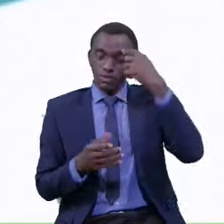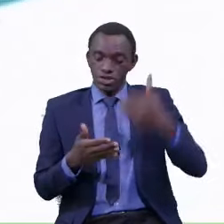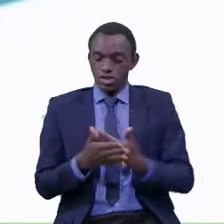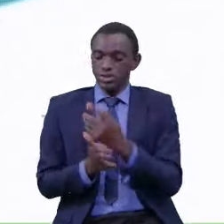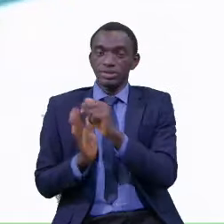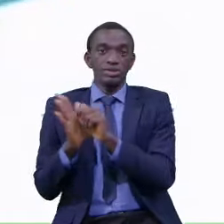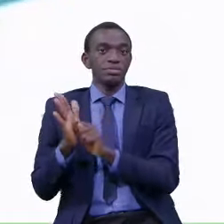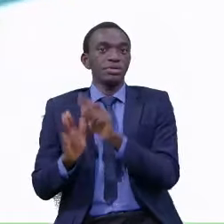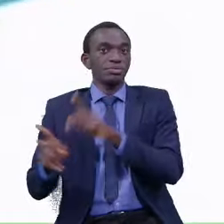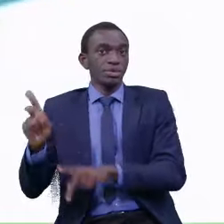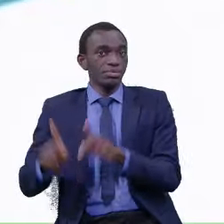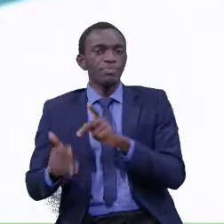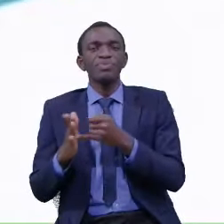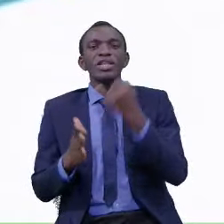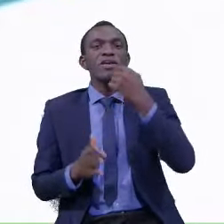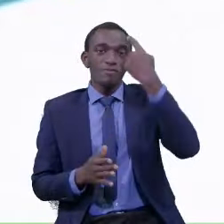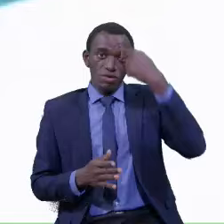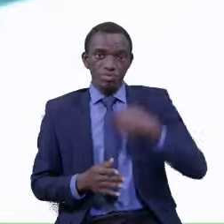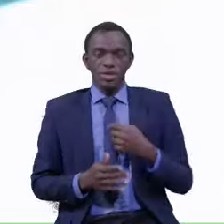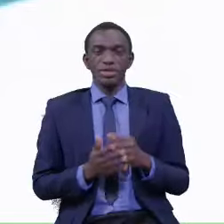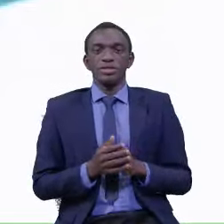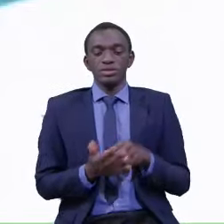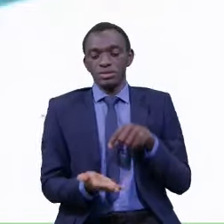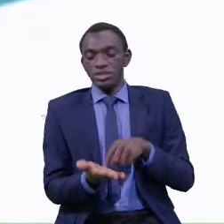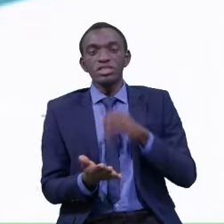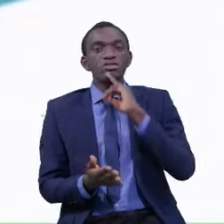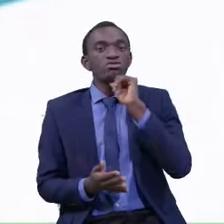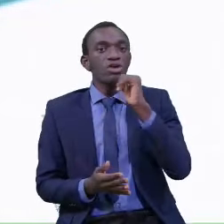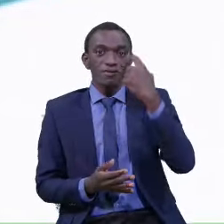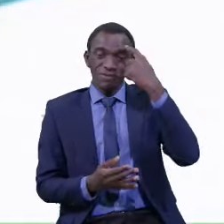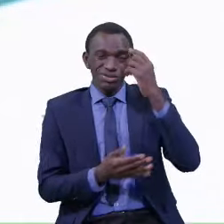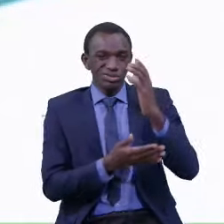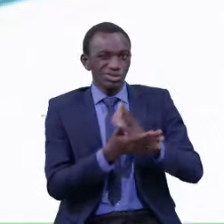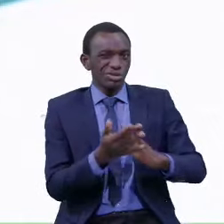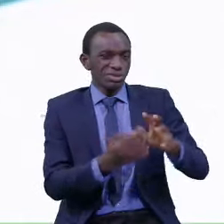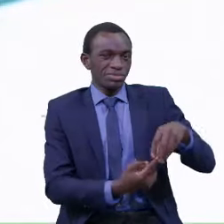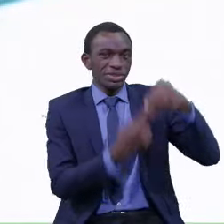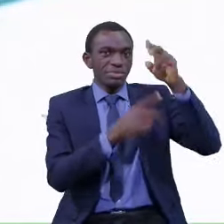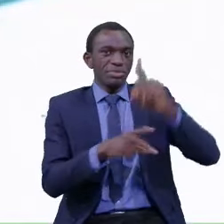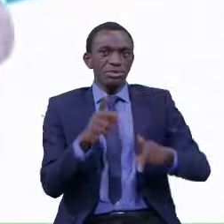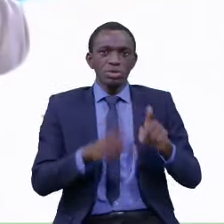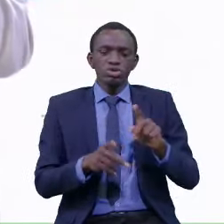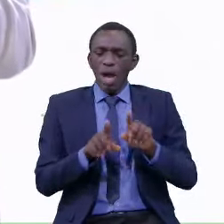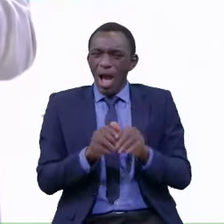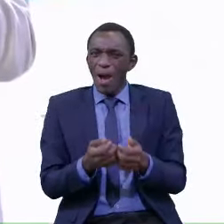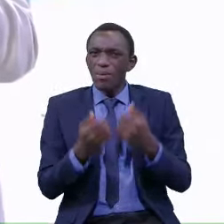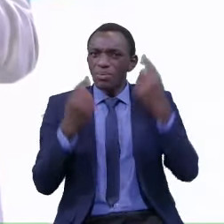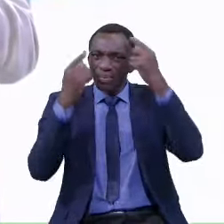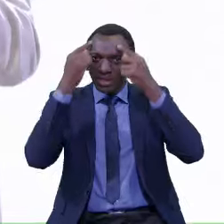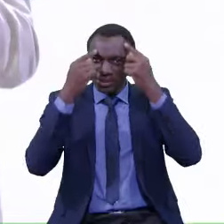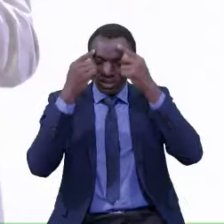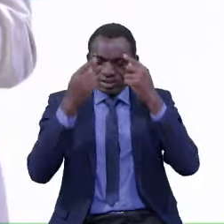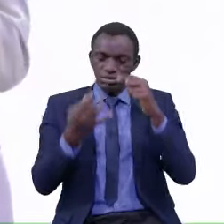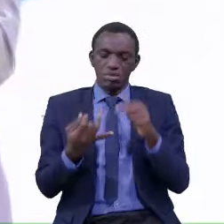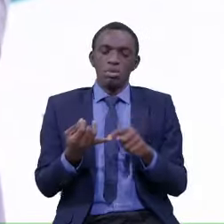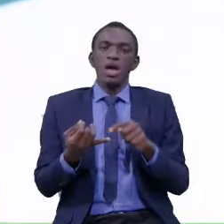me. This is not for some special people, it's for me. I personalize